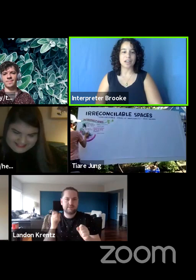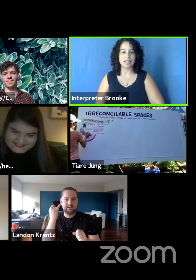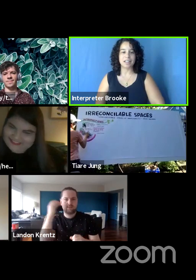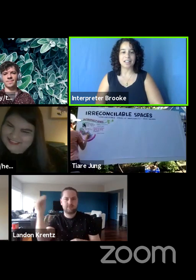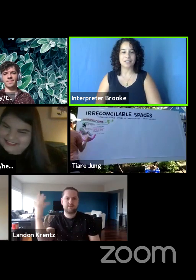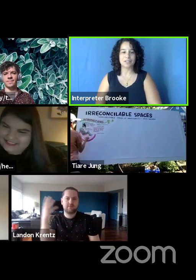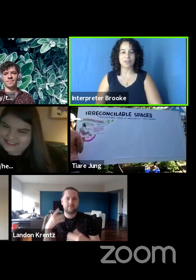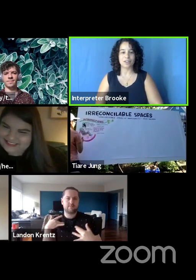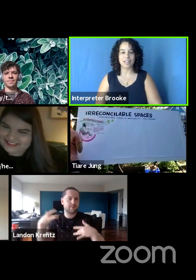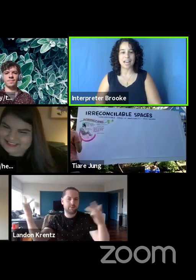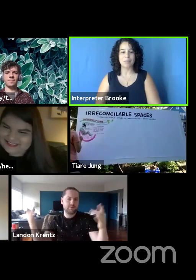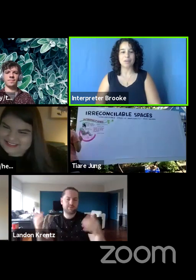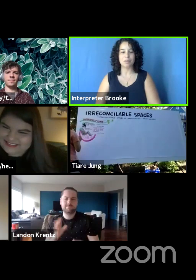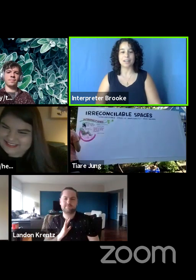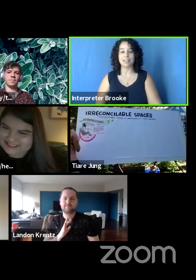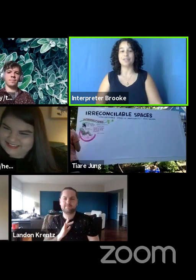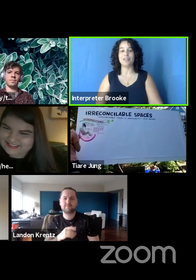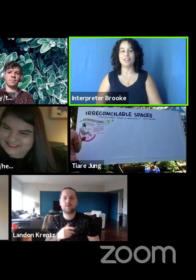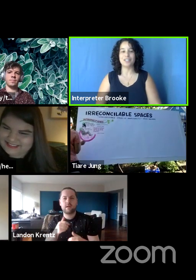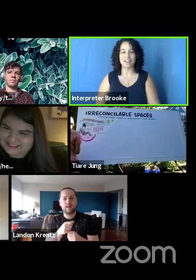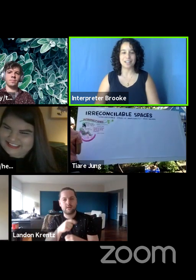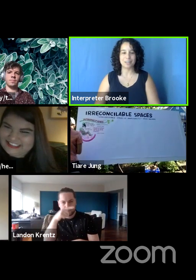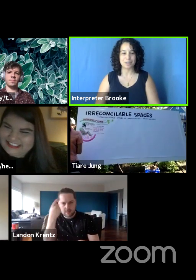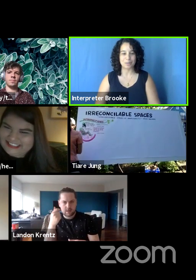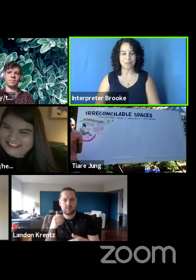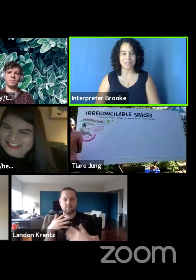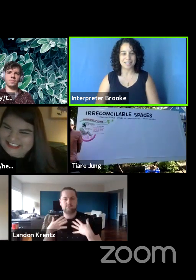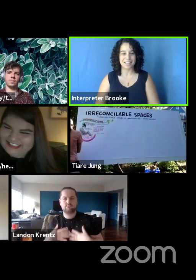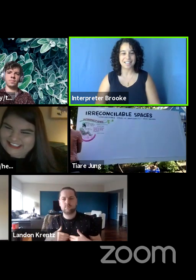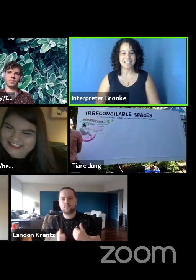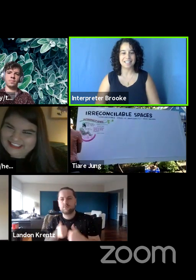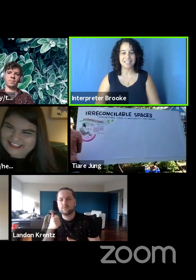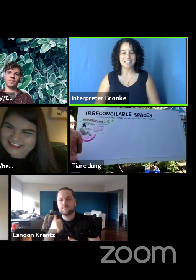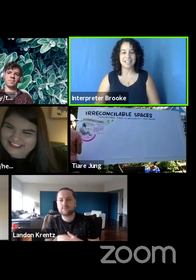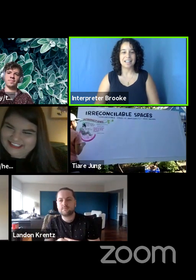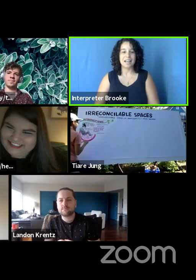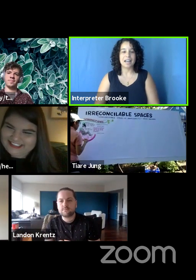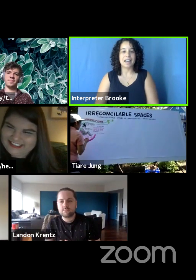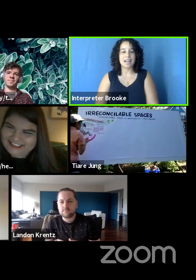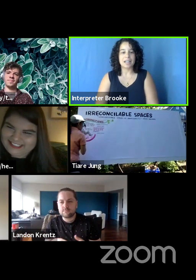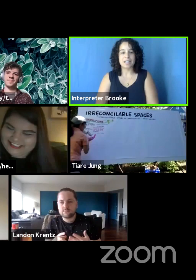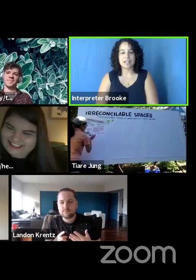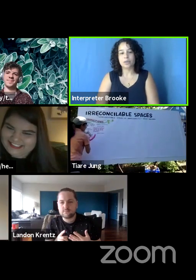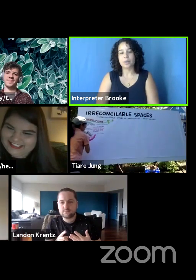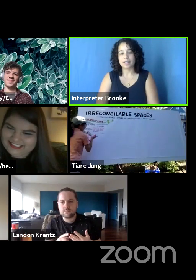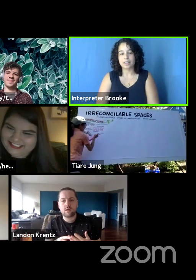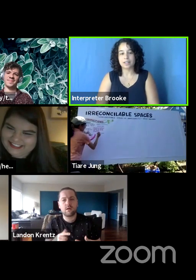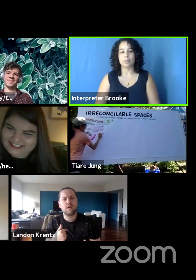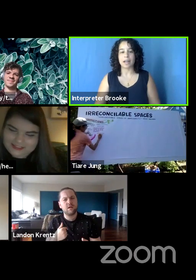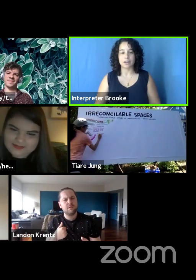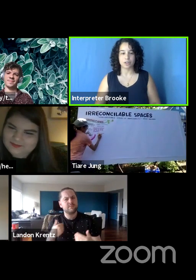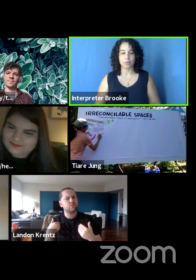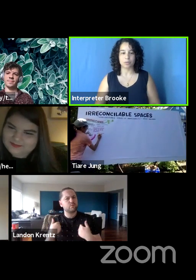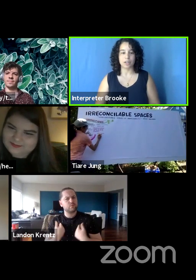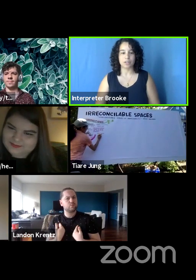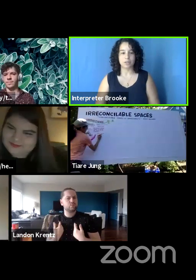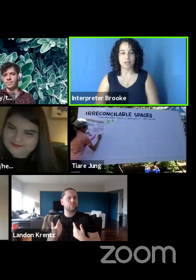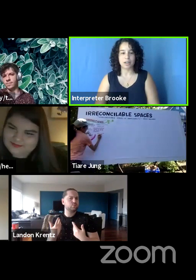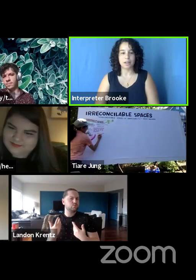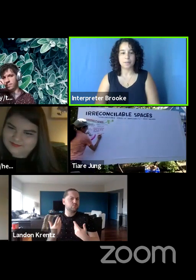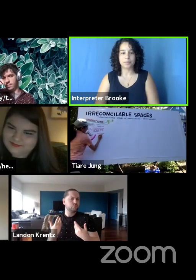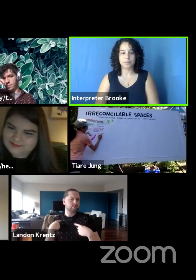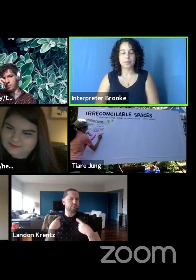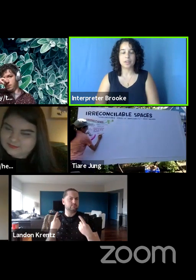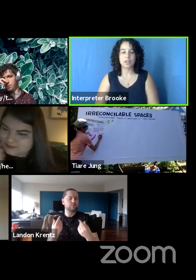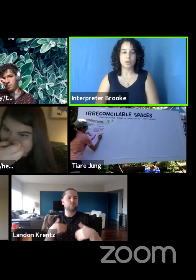see how shiny it is on the camera, but it is very shiny, especially when the sun hits it. Otherwise, it's a black shirt with